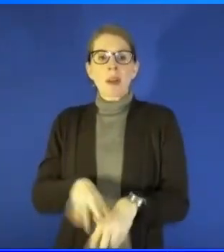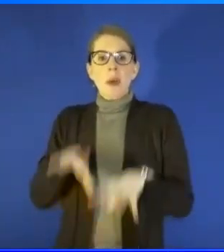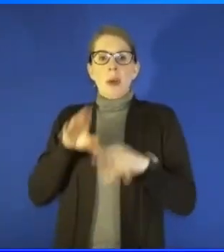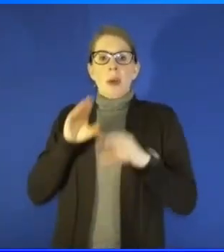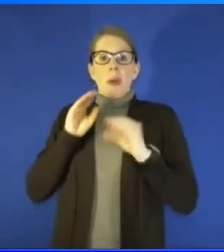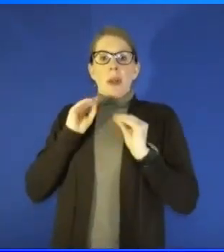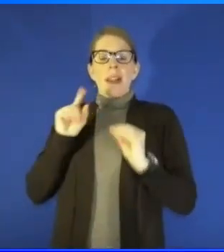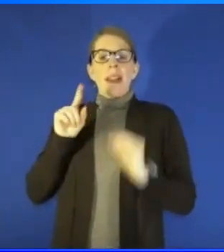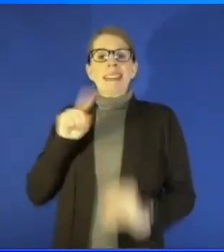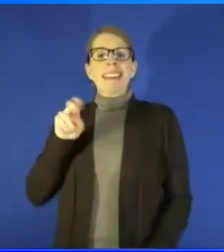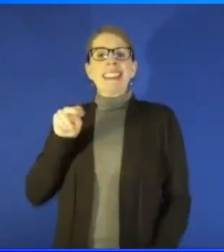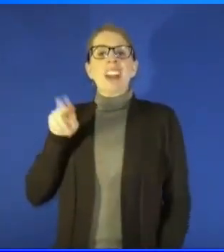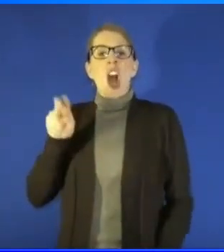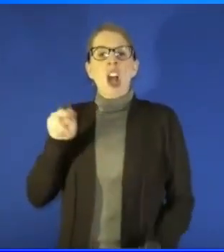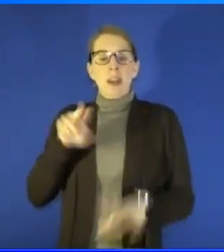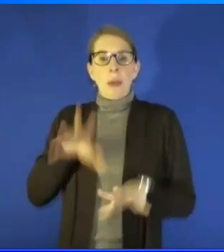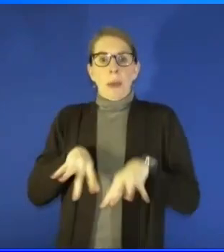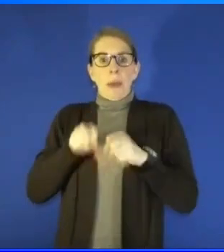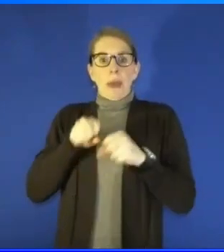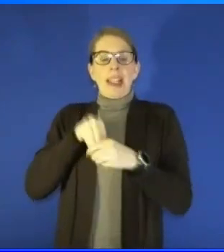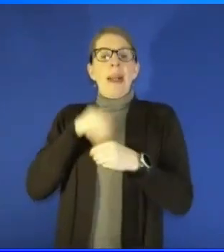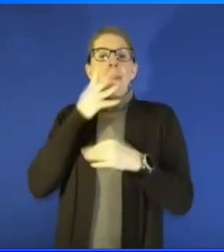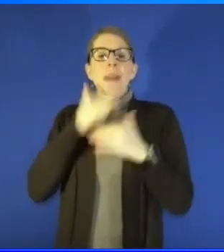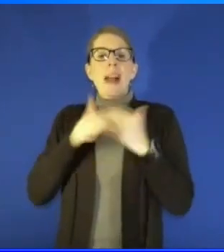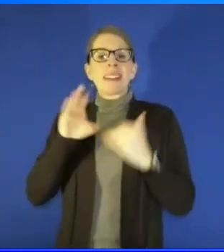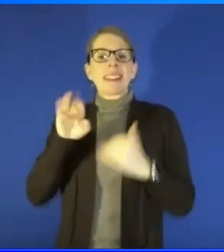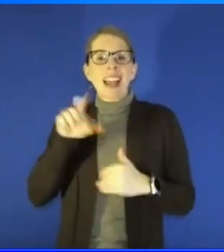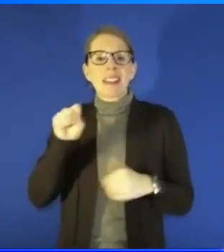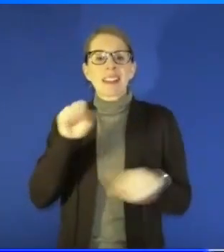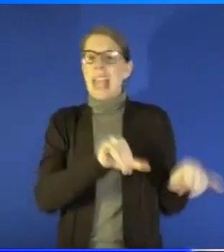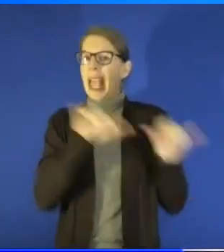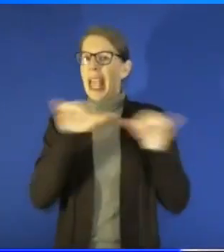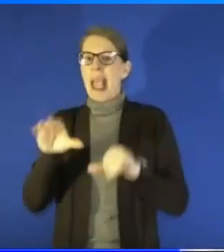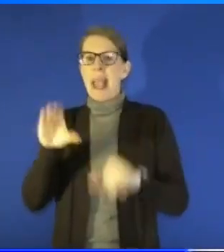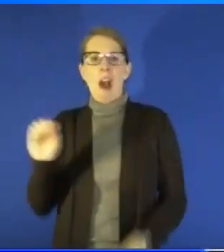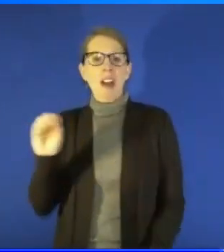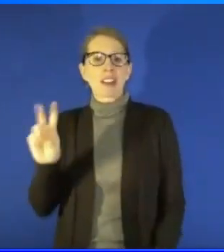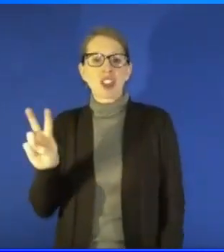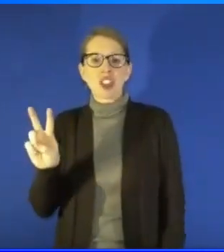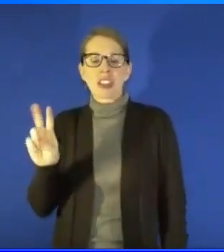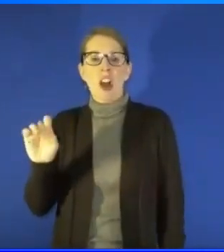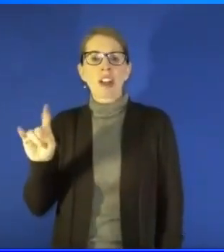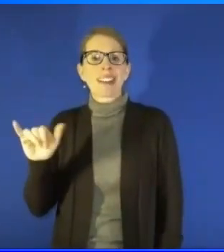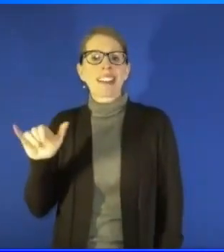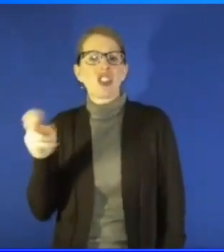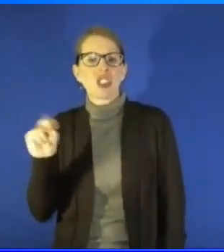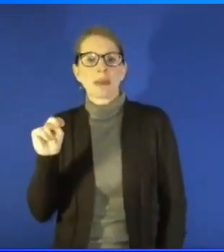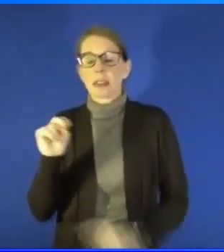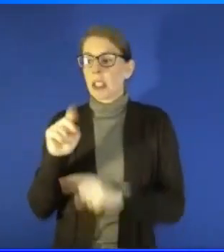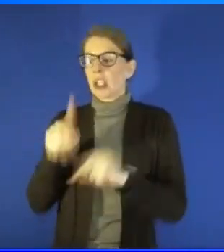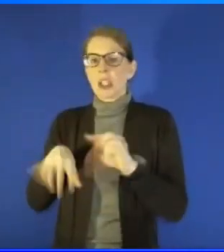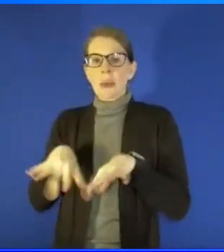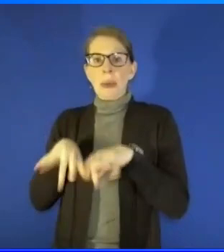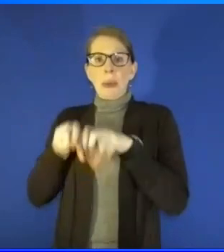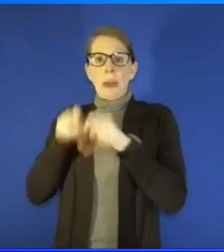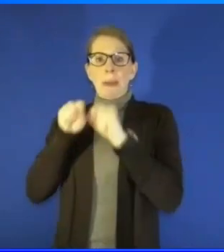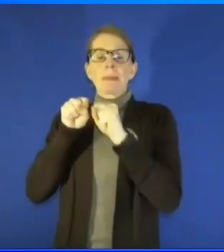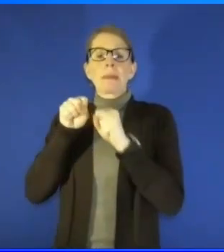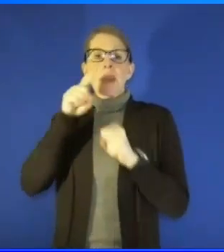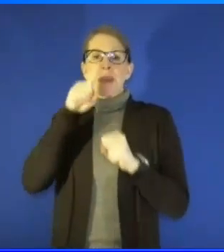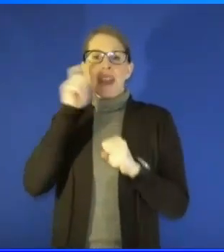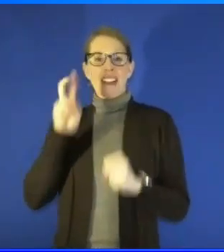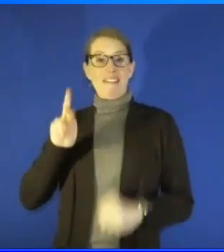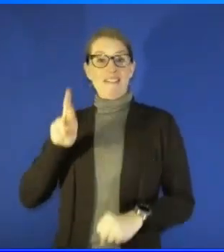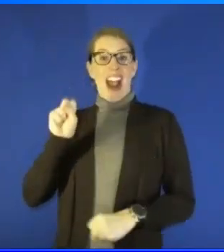blood cells, indicating the same thing would happen with oxygen. You're not able to take that up. And we believe it's because the virus has